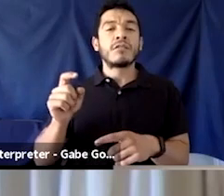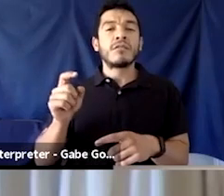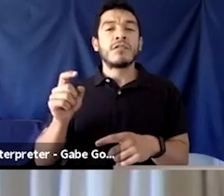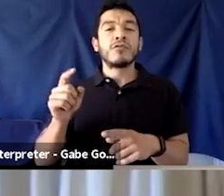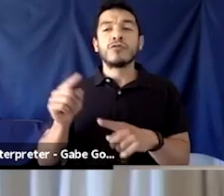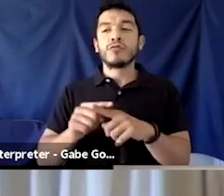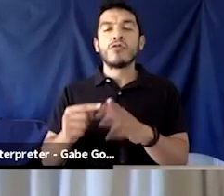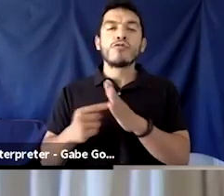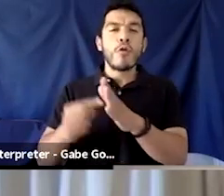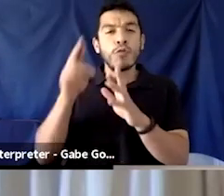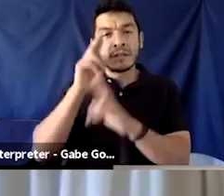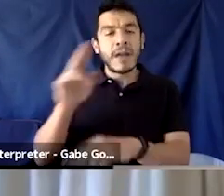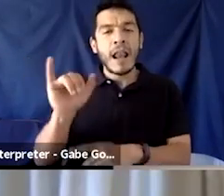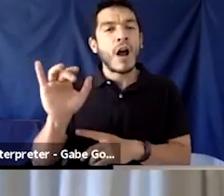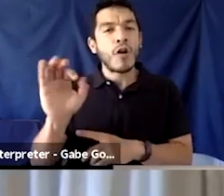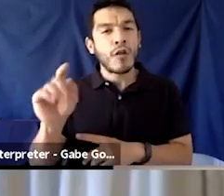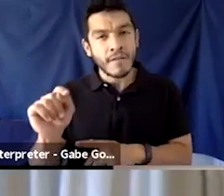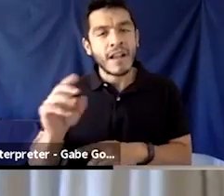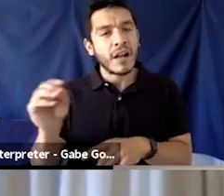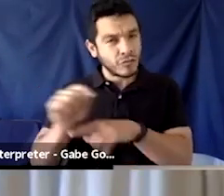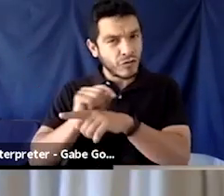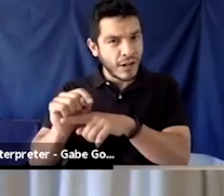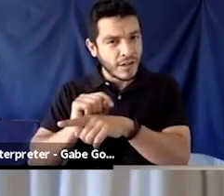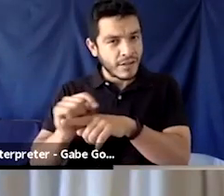such. In the face of,